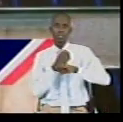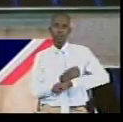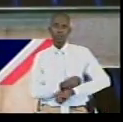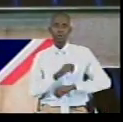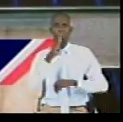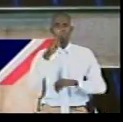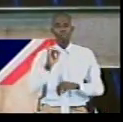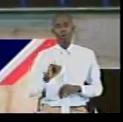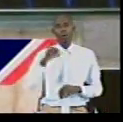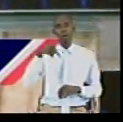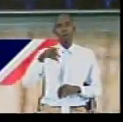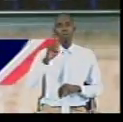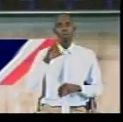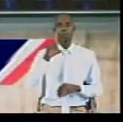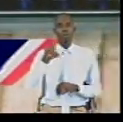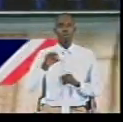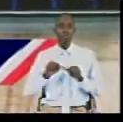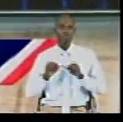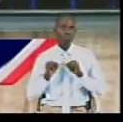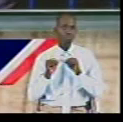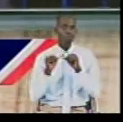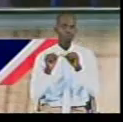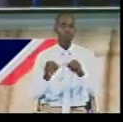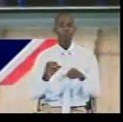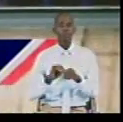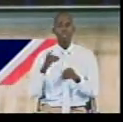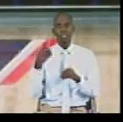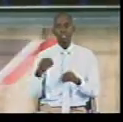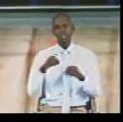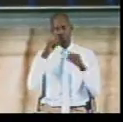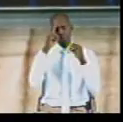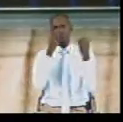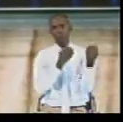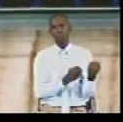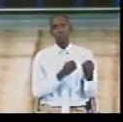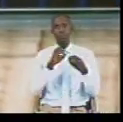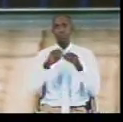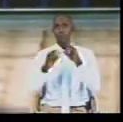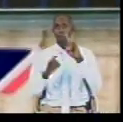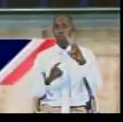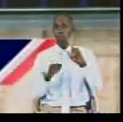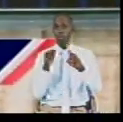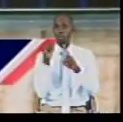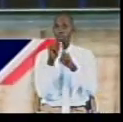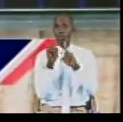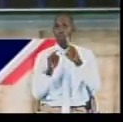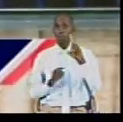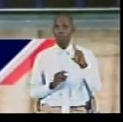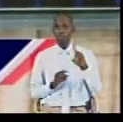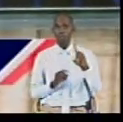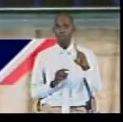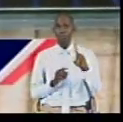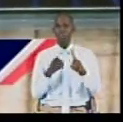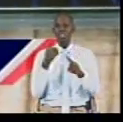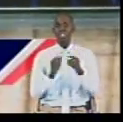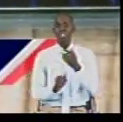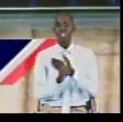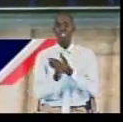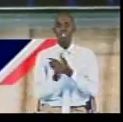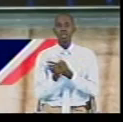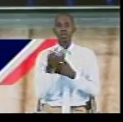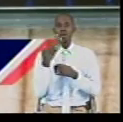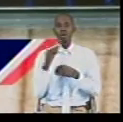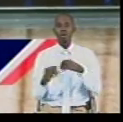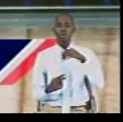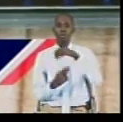Paul, steadfast in the faith. Let's come to number one. Number one, we have the danger of